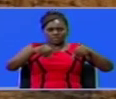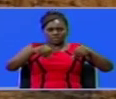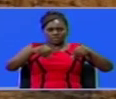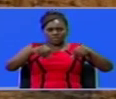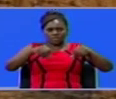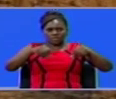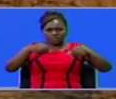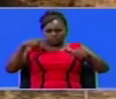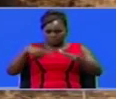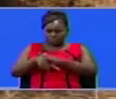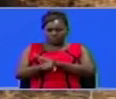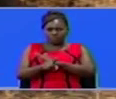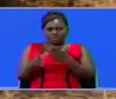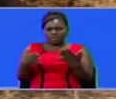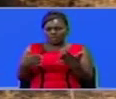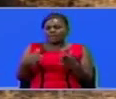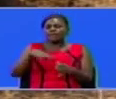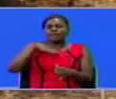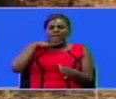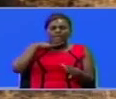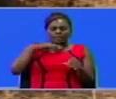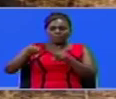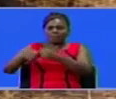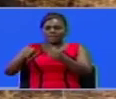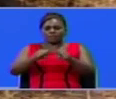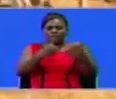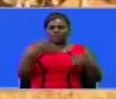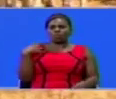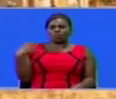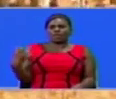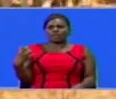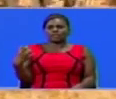The invasion has left a trail of death and destruction.